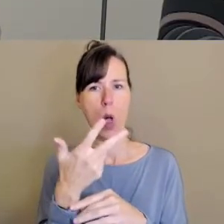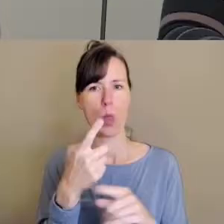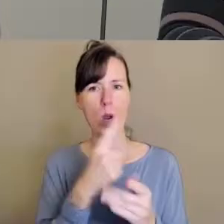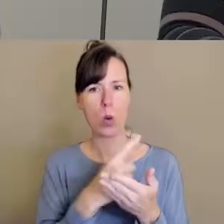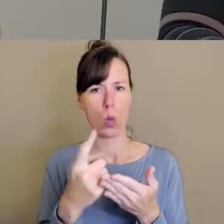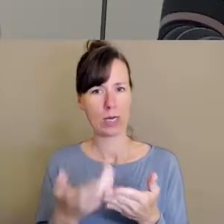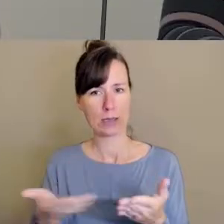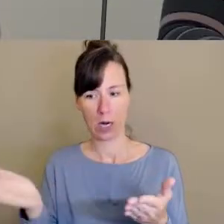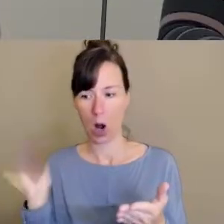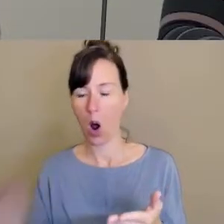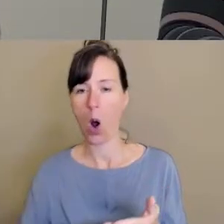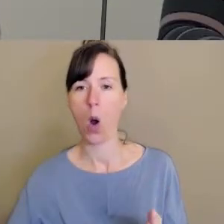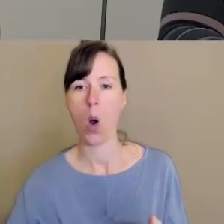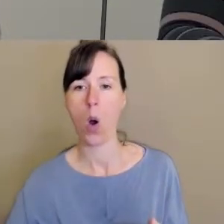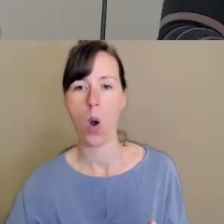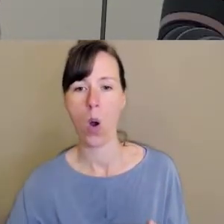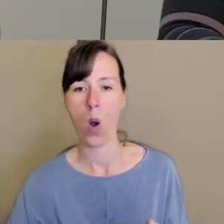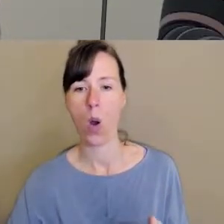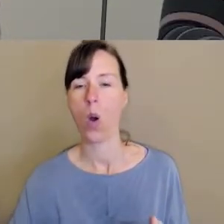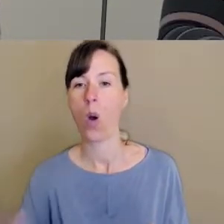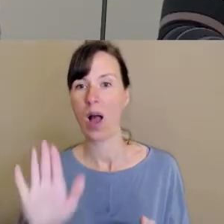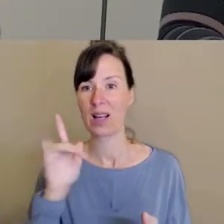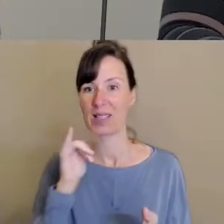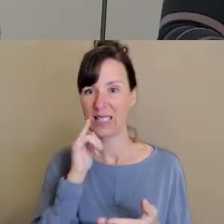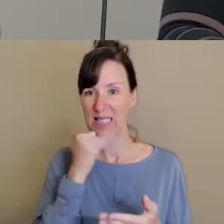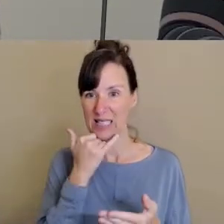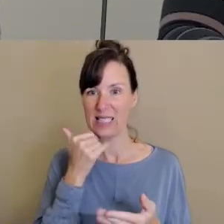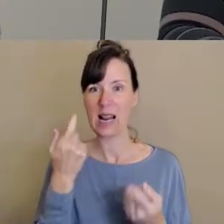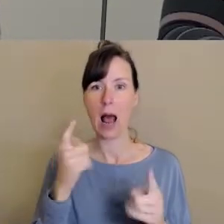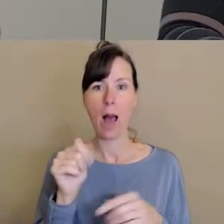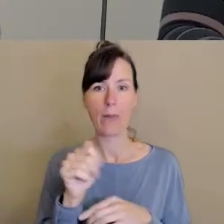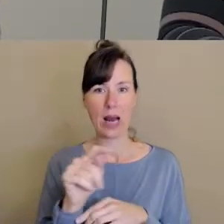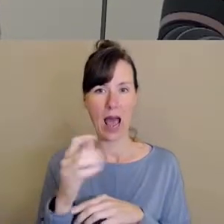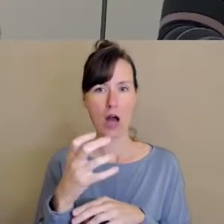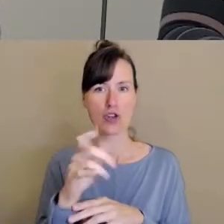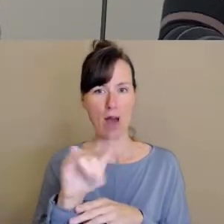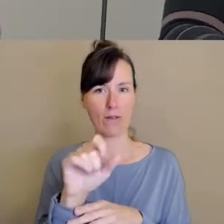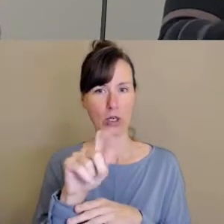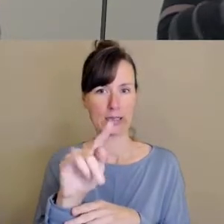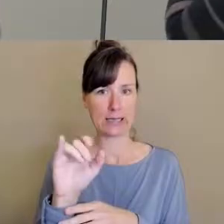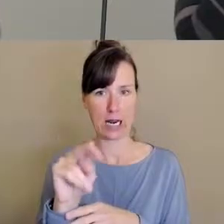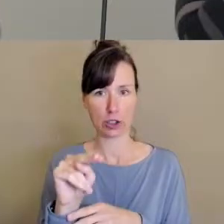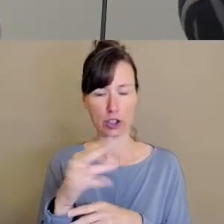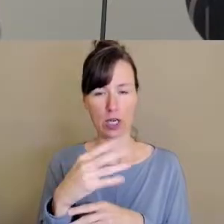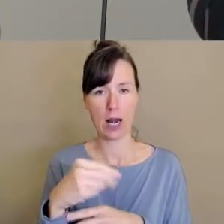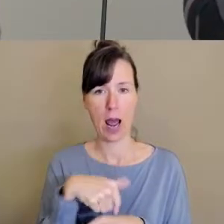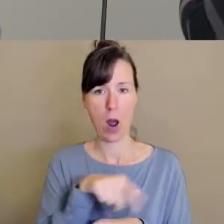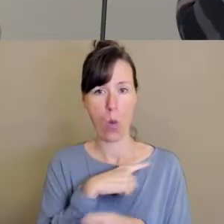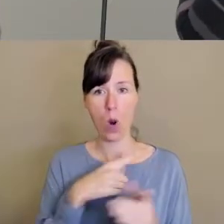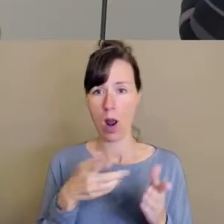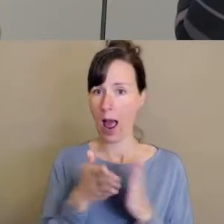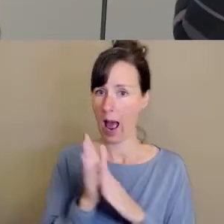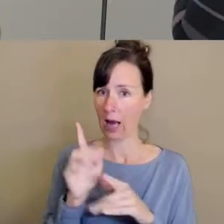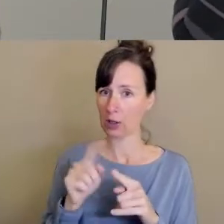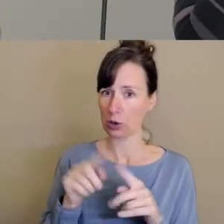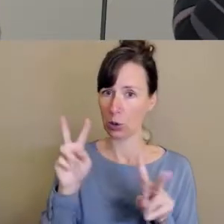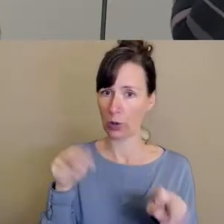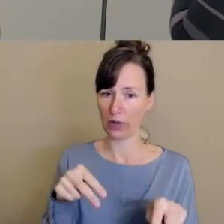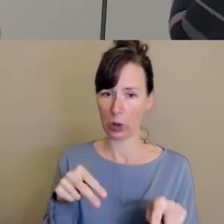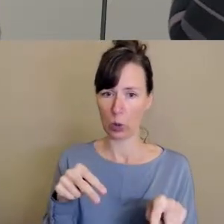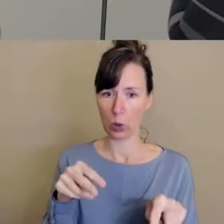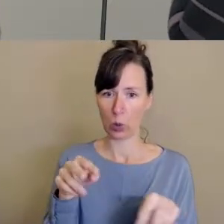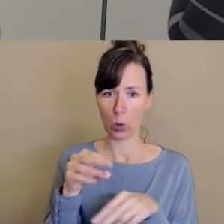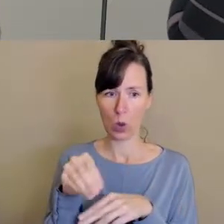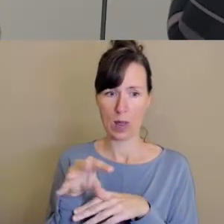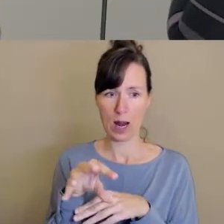there was an incident that happened at Cheverly Station, and we requested to view the cameras, and we had to